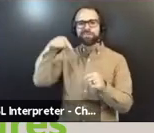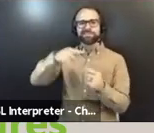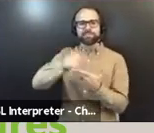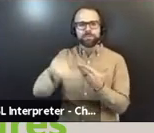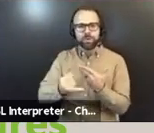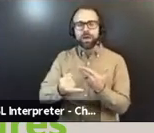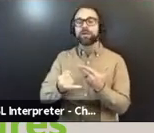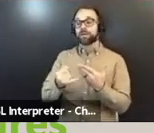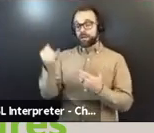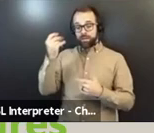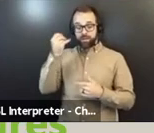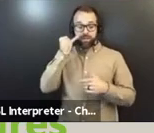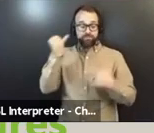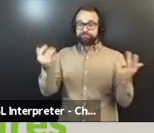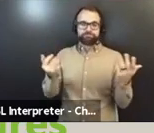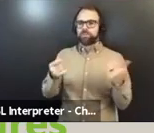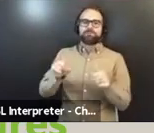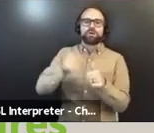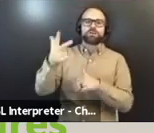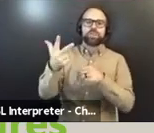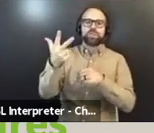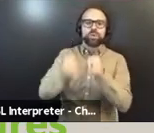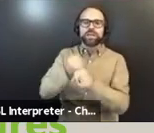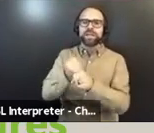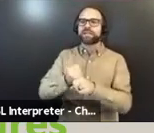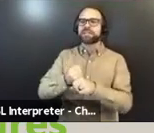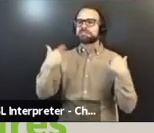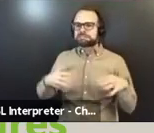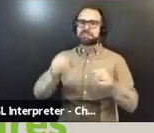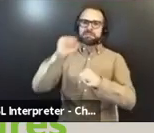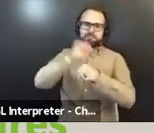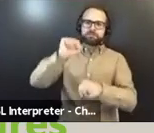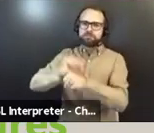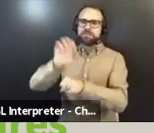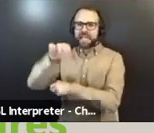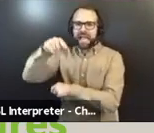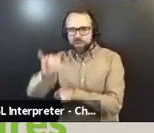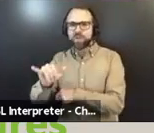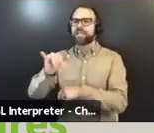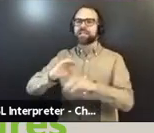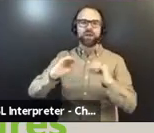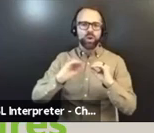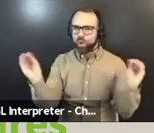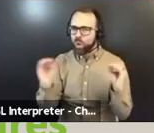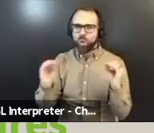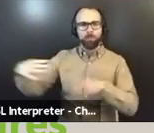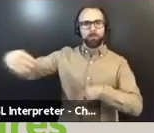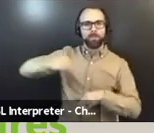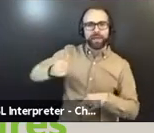sometimes what happens is, for the first 3 years, you're doing sweat equity and you don't pay yourselves. And then all of a sudden you're commercializing.